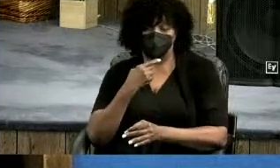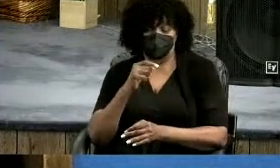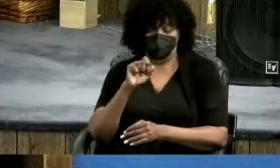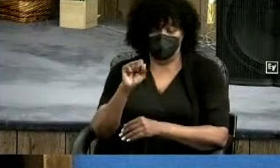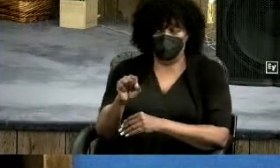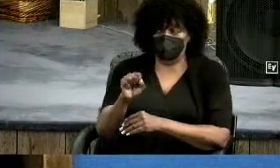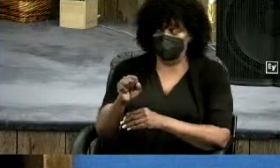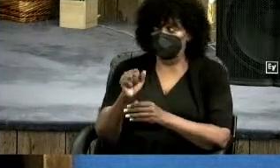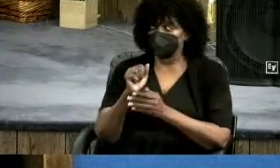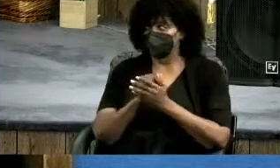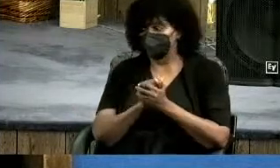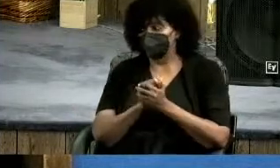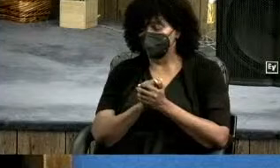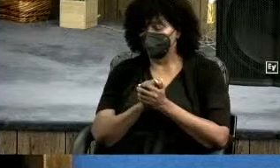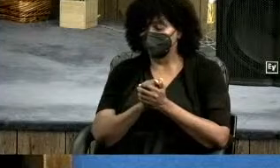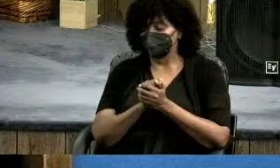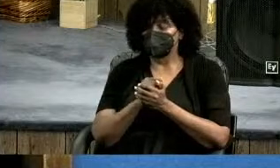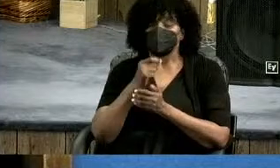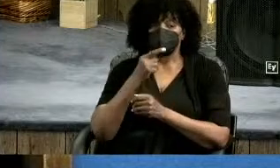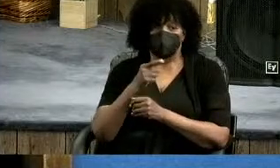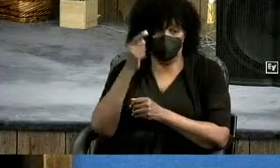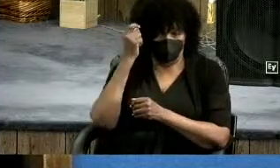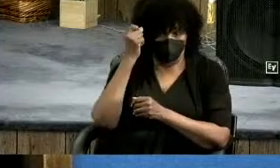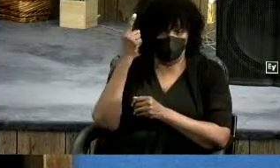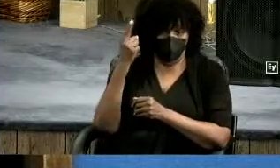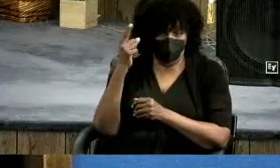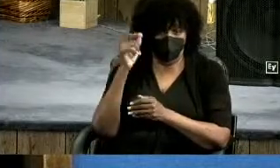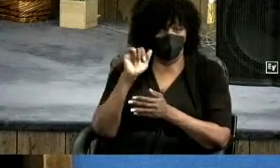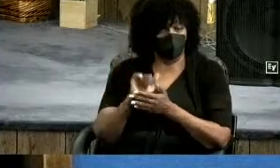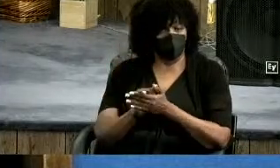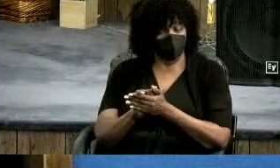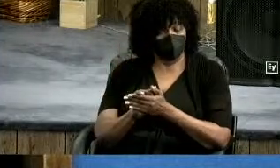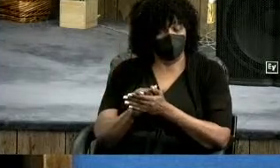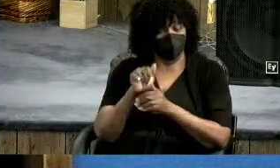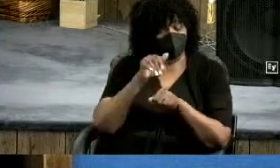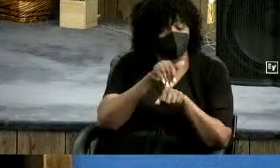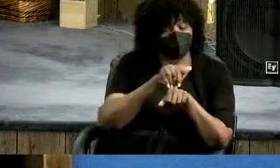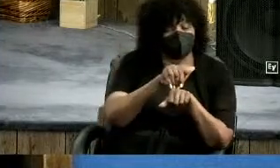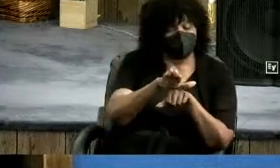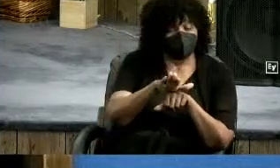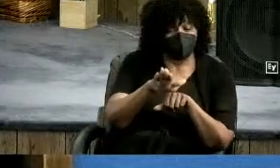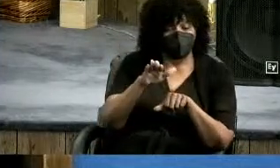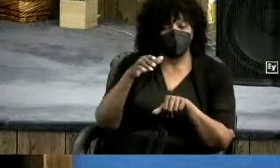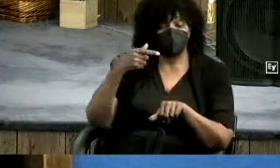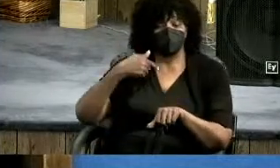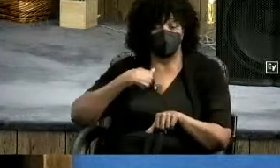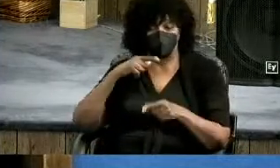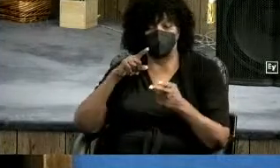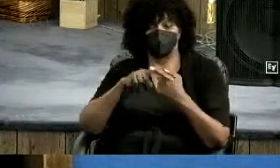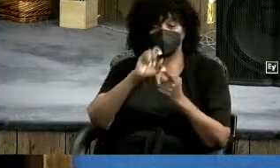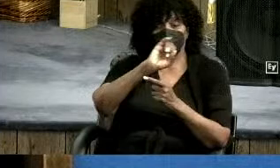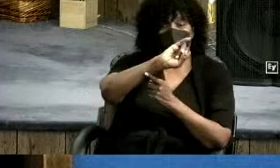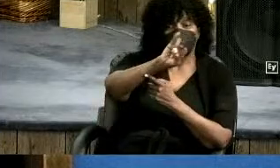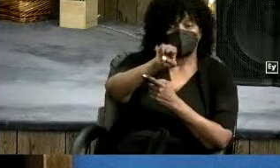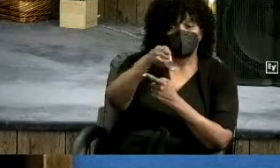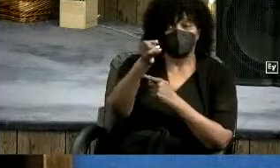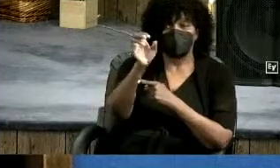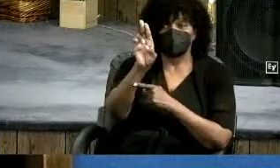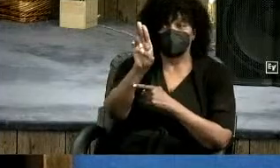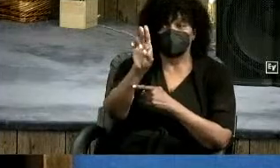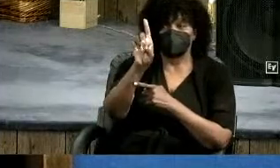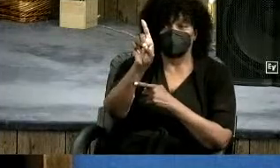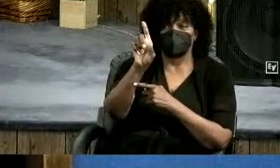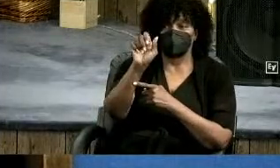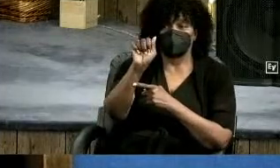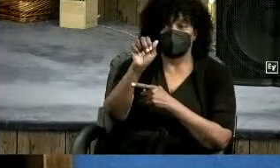found favor with you, you know who I am. I ask that you send me to Judah." Now, this is a powerful statement here.